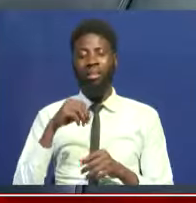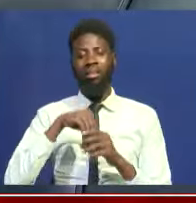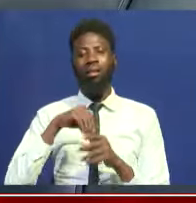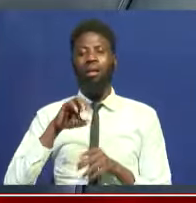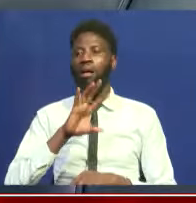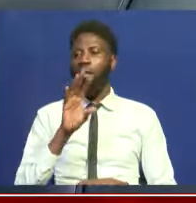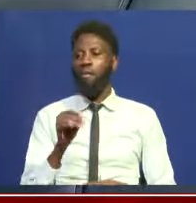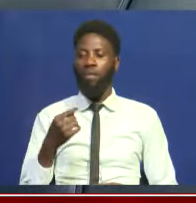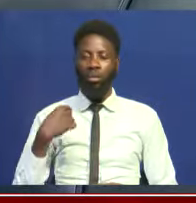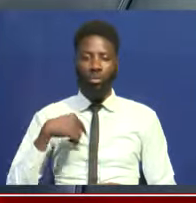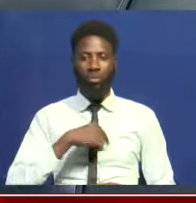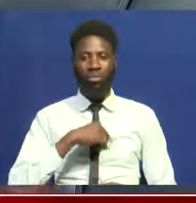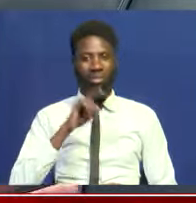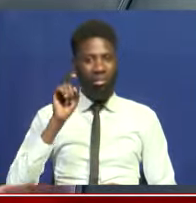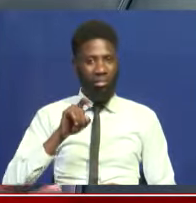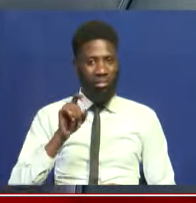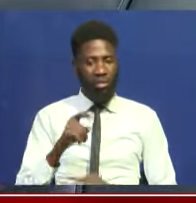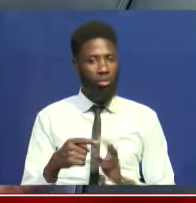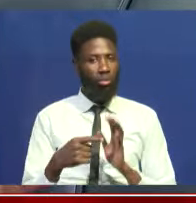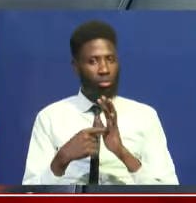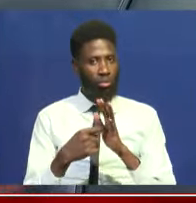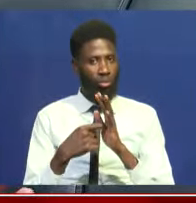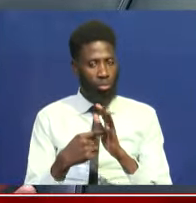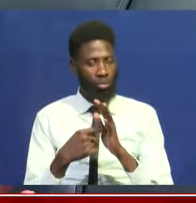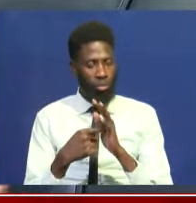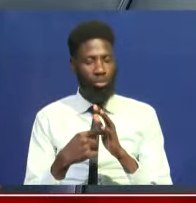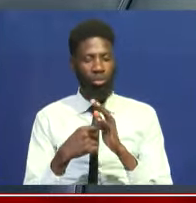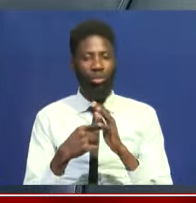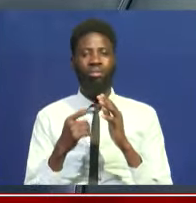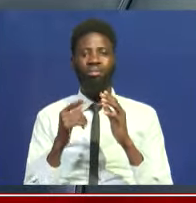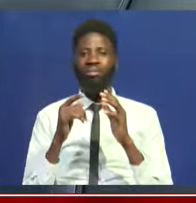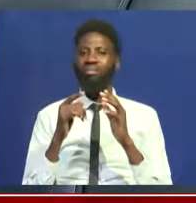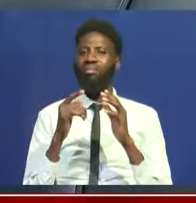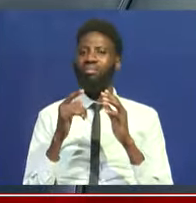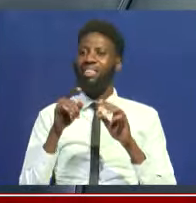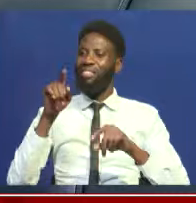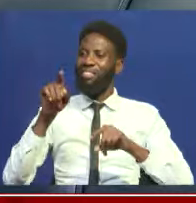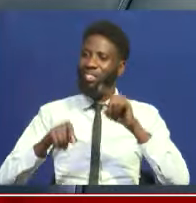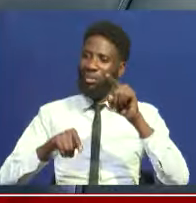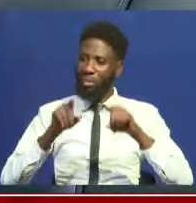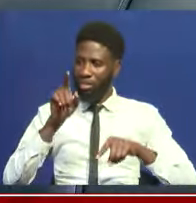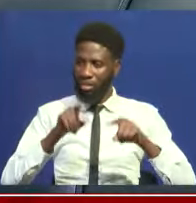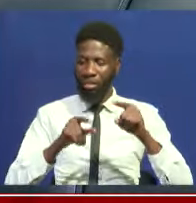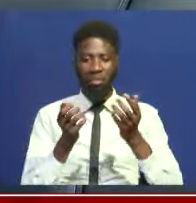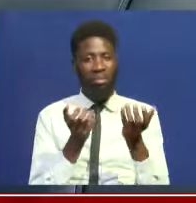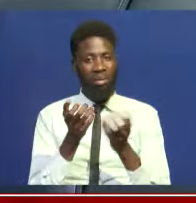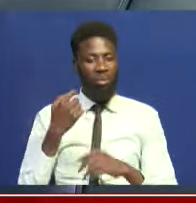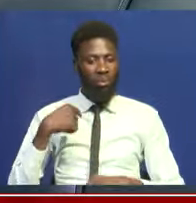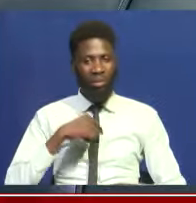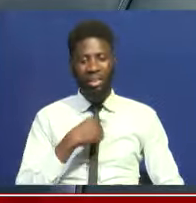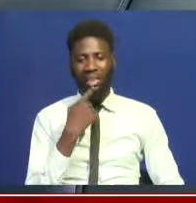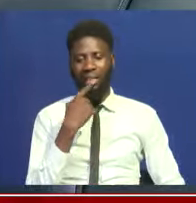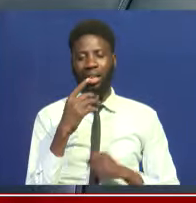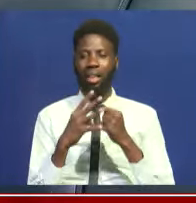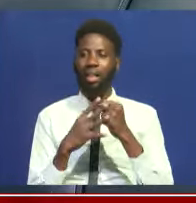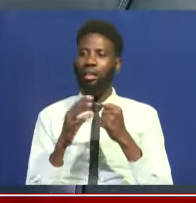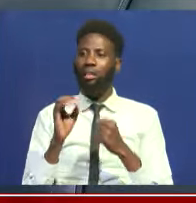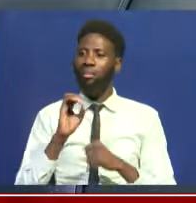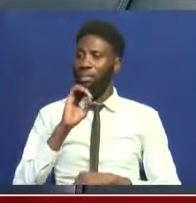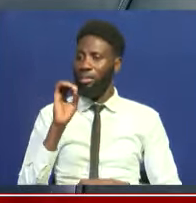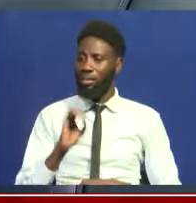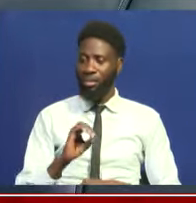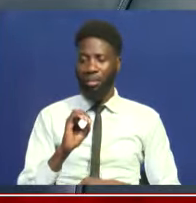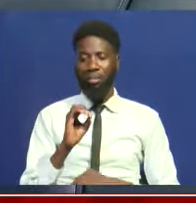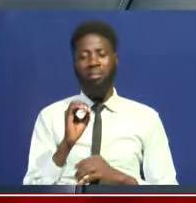them to reflect the spectrum of businesses here. You know, we say that 90% of the private sector